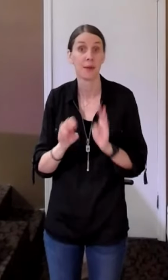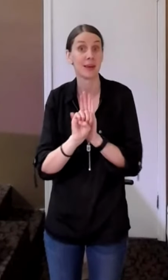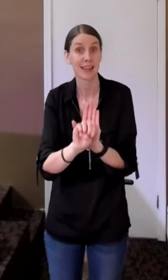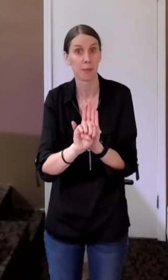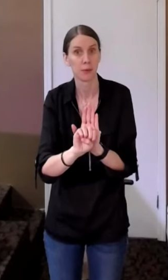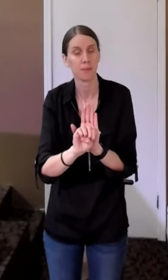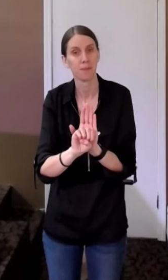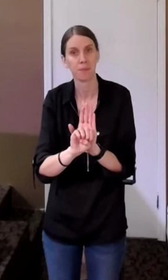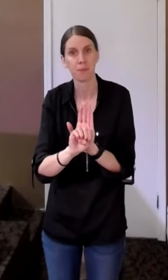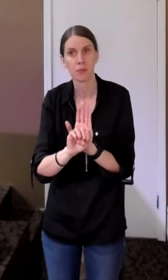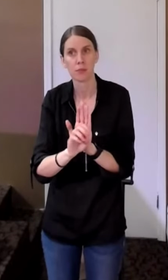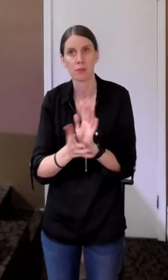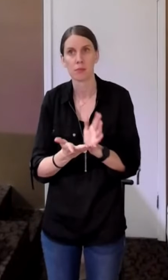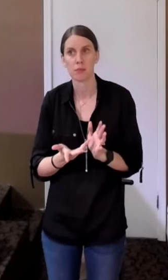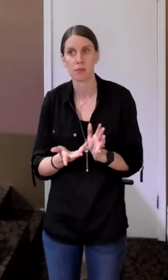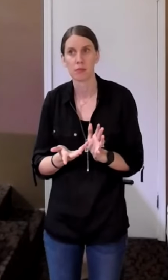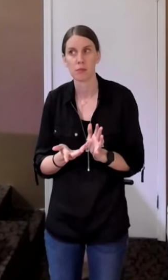Example in